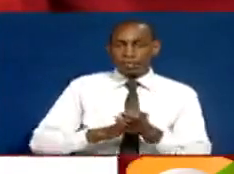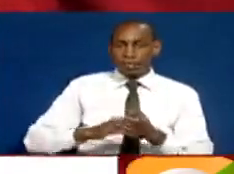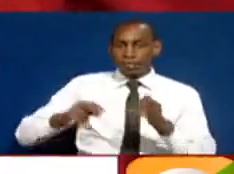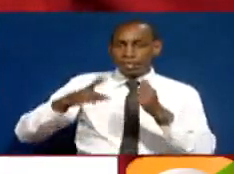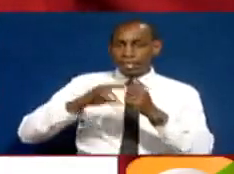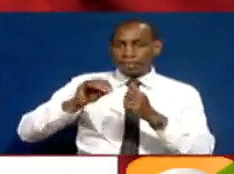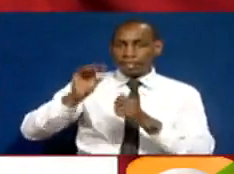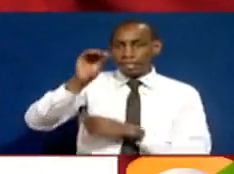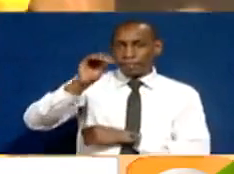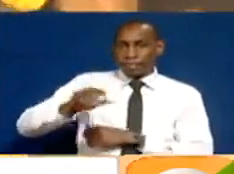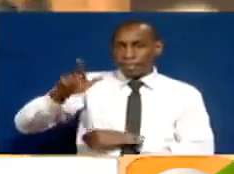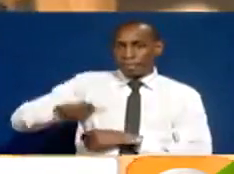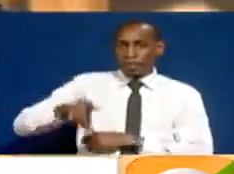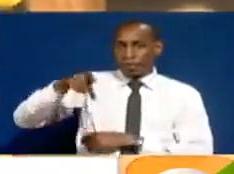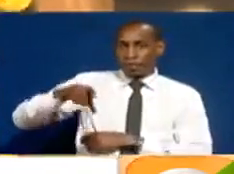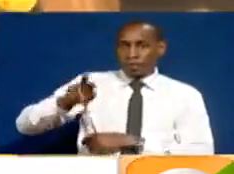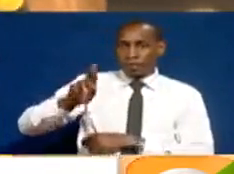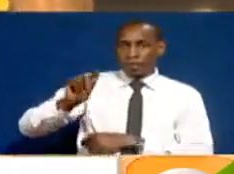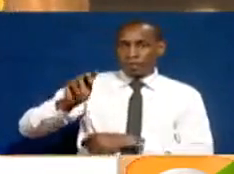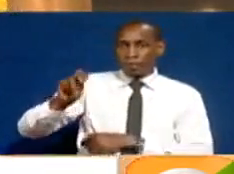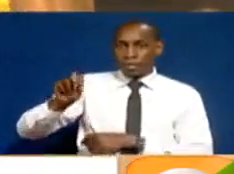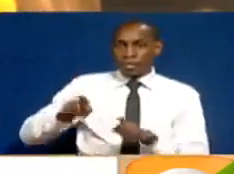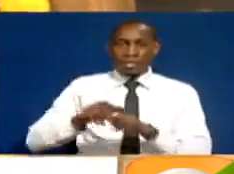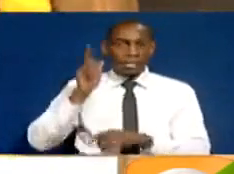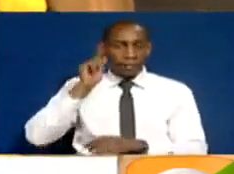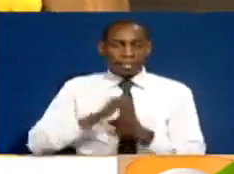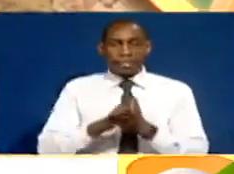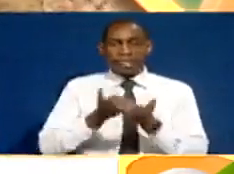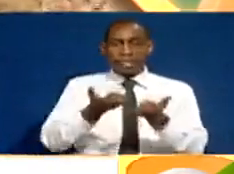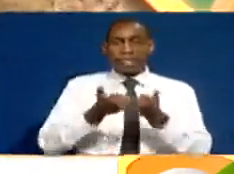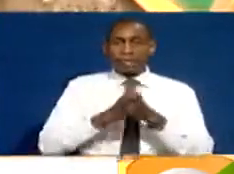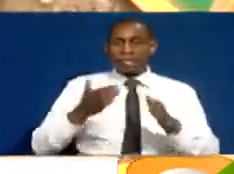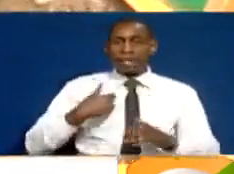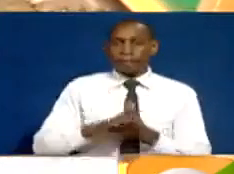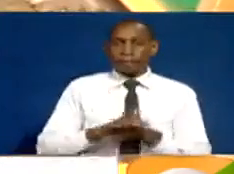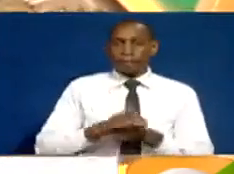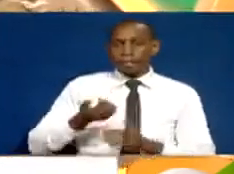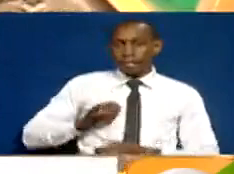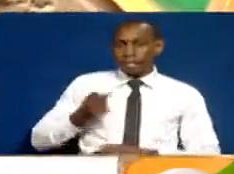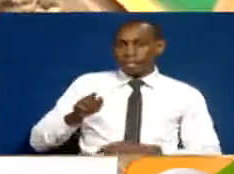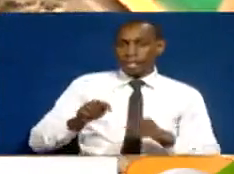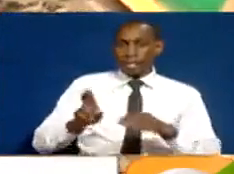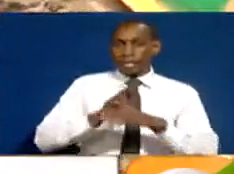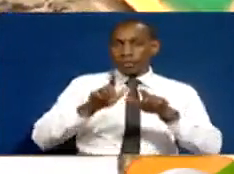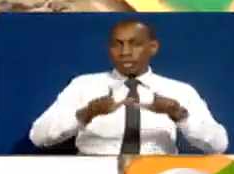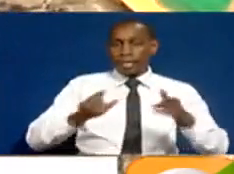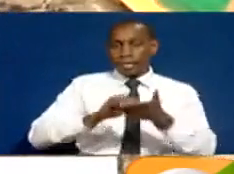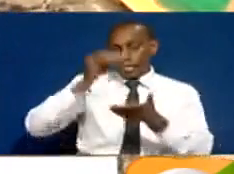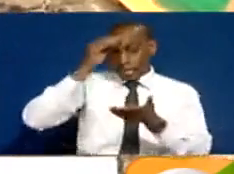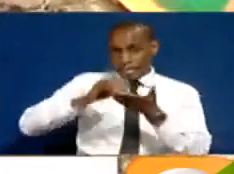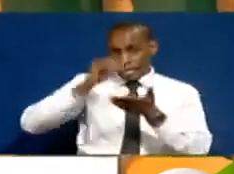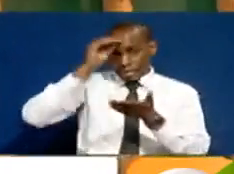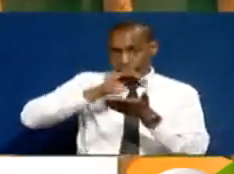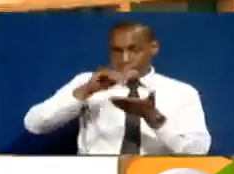low-calorie protein. Their eggs are also high in demand. Wangoi is using a farm as a learning center.